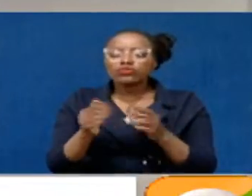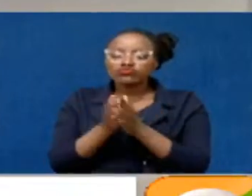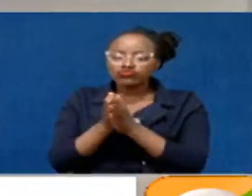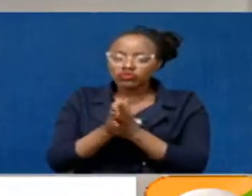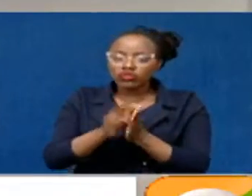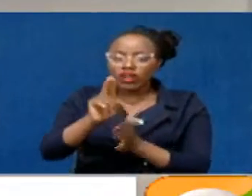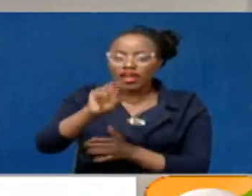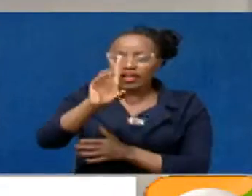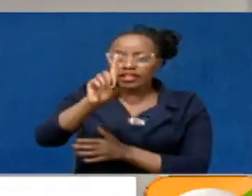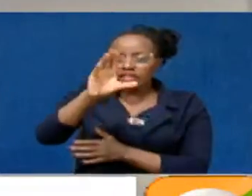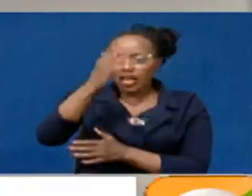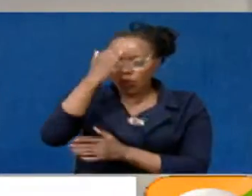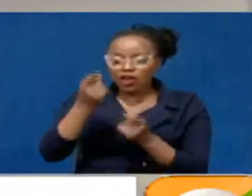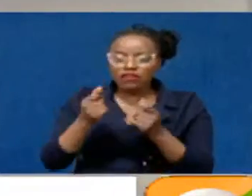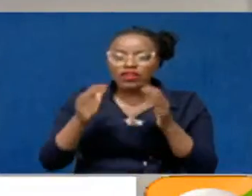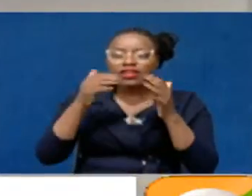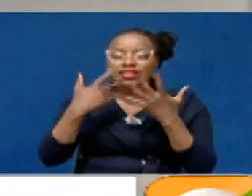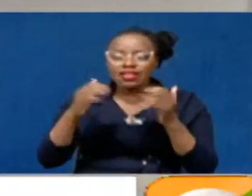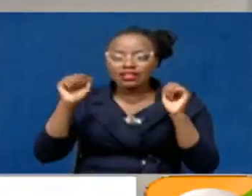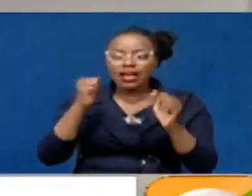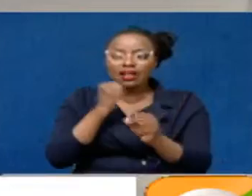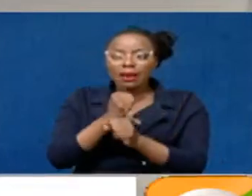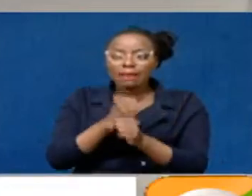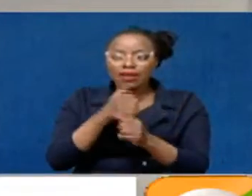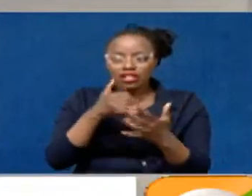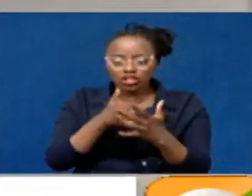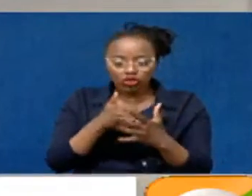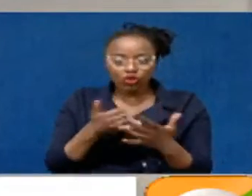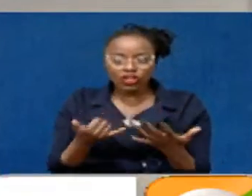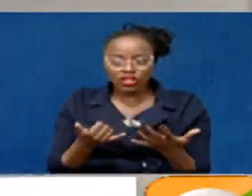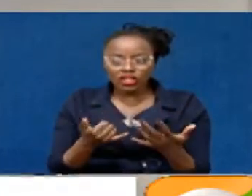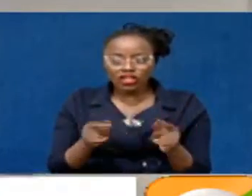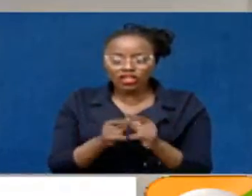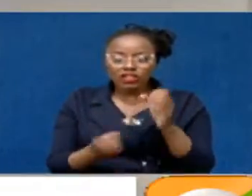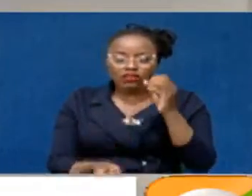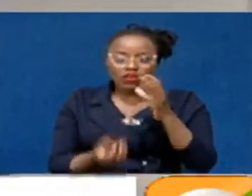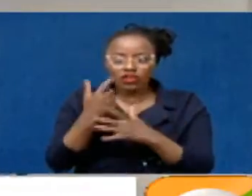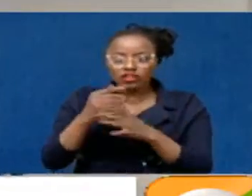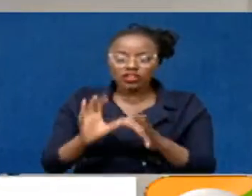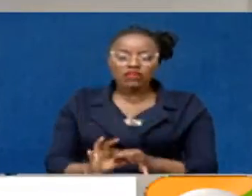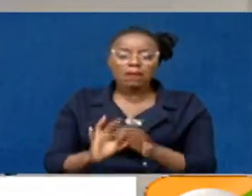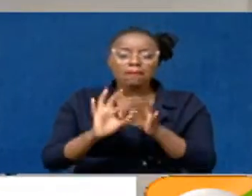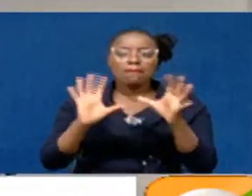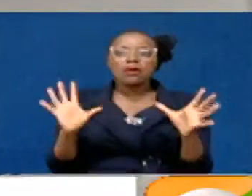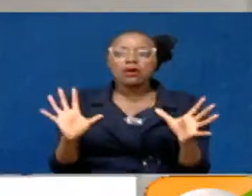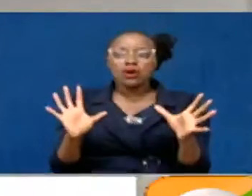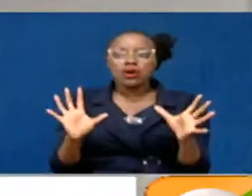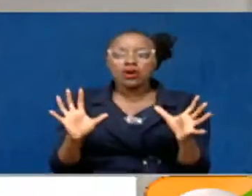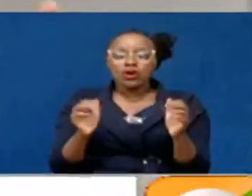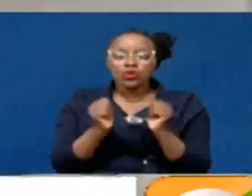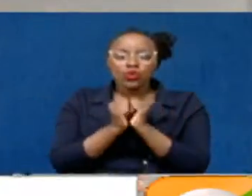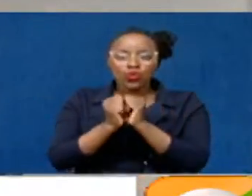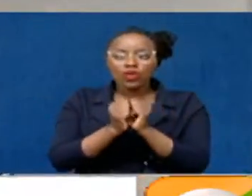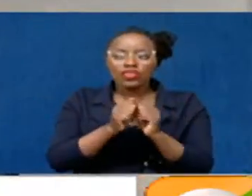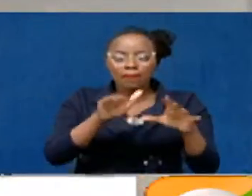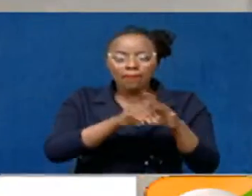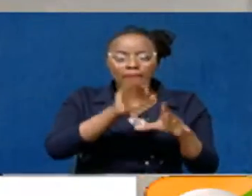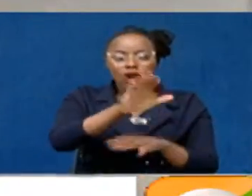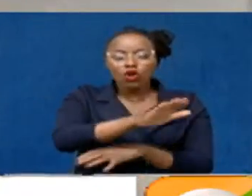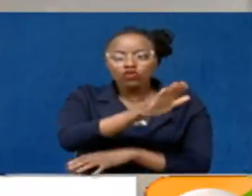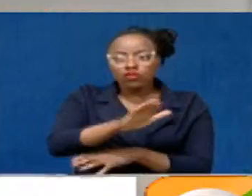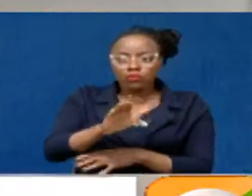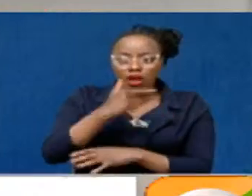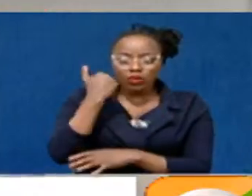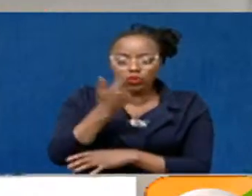to the NDC so that a few things can be done, including formally disengaging with the members of